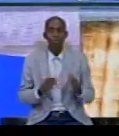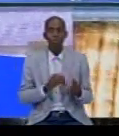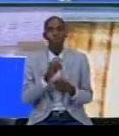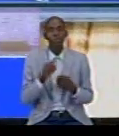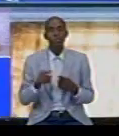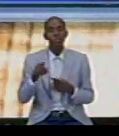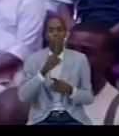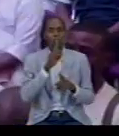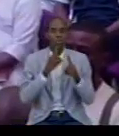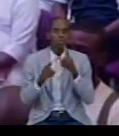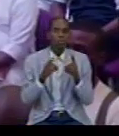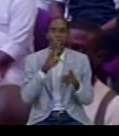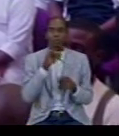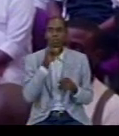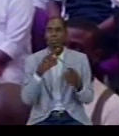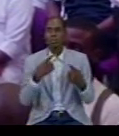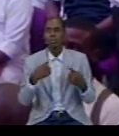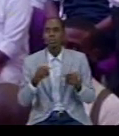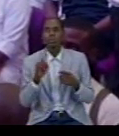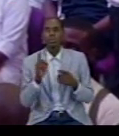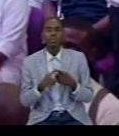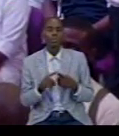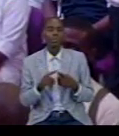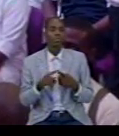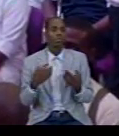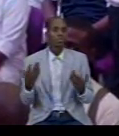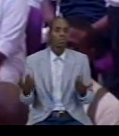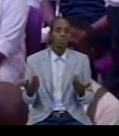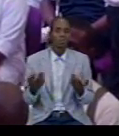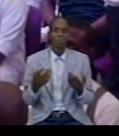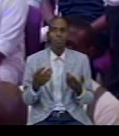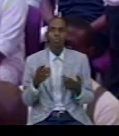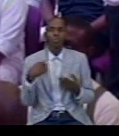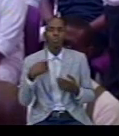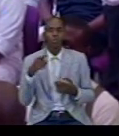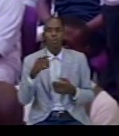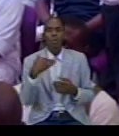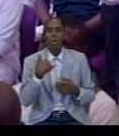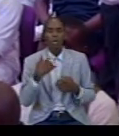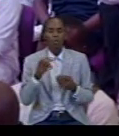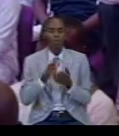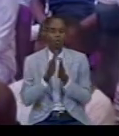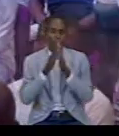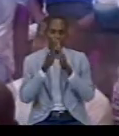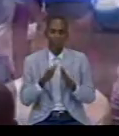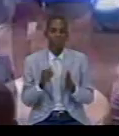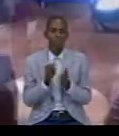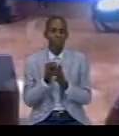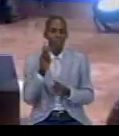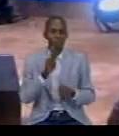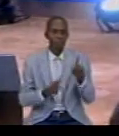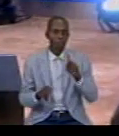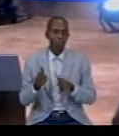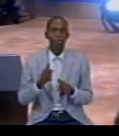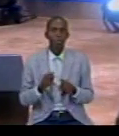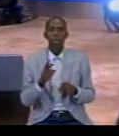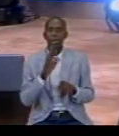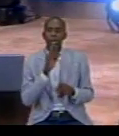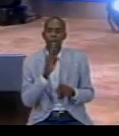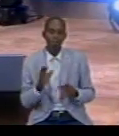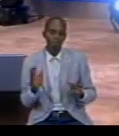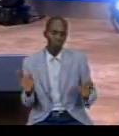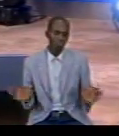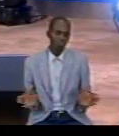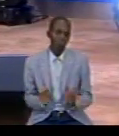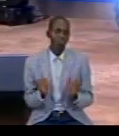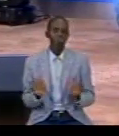of exercised and you're not kind of jolted. You have the peace that the people can, they are persuaded.